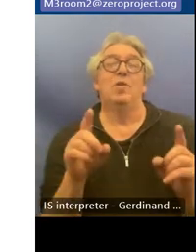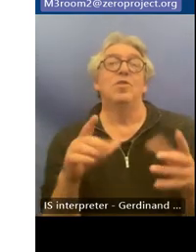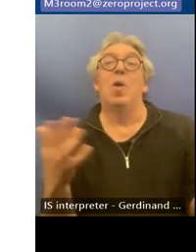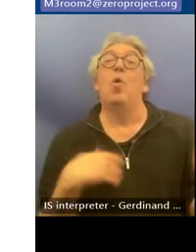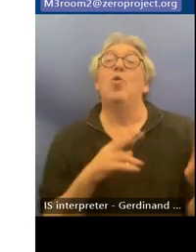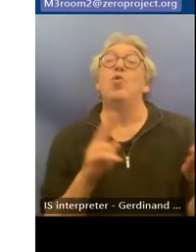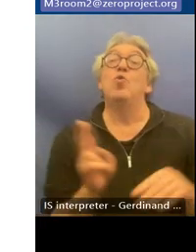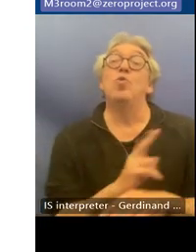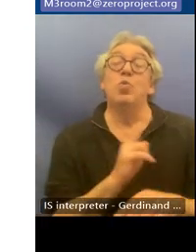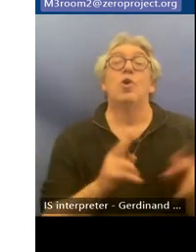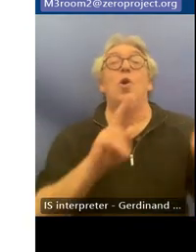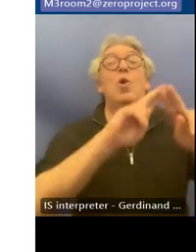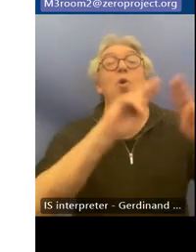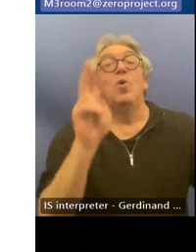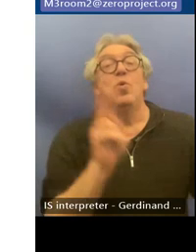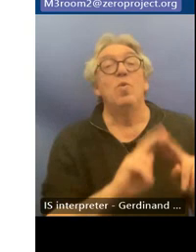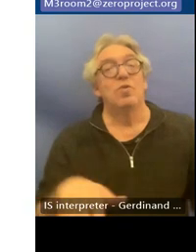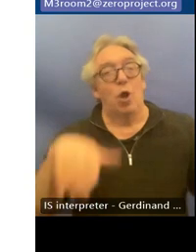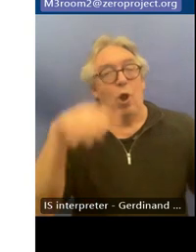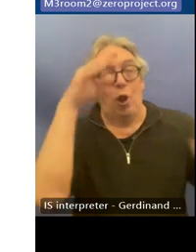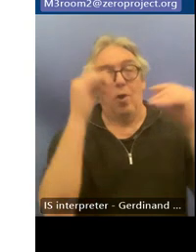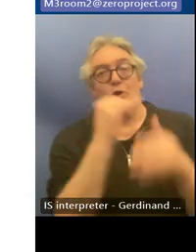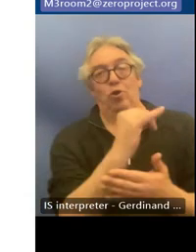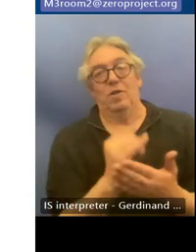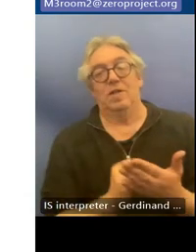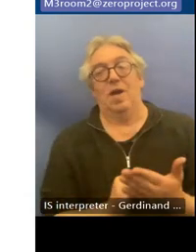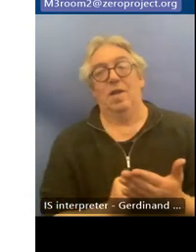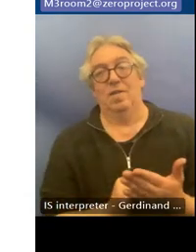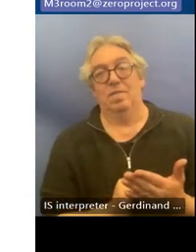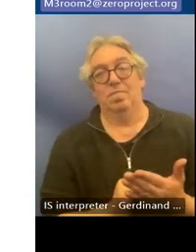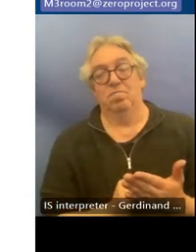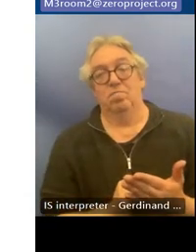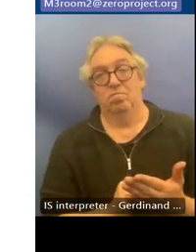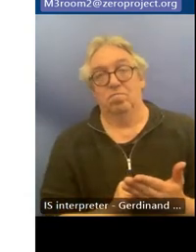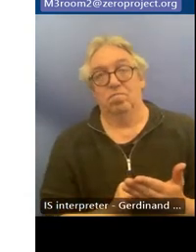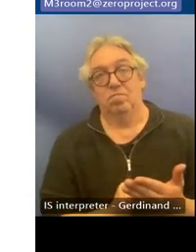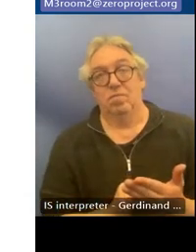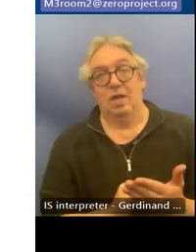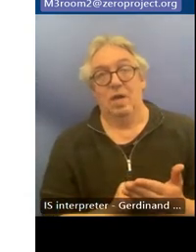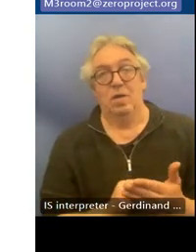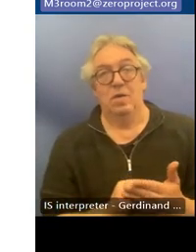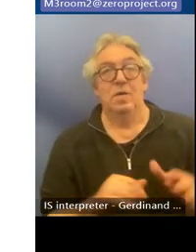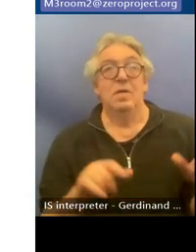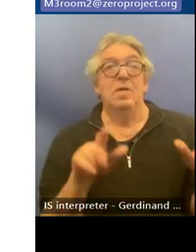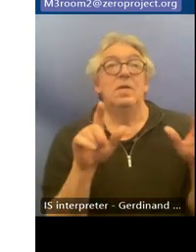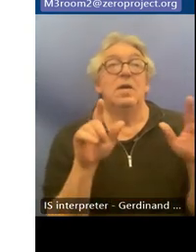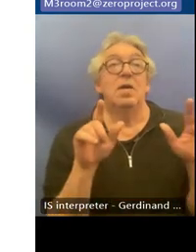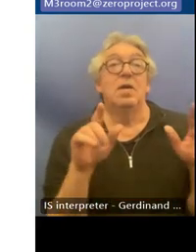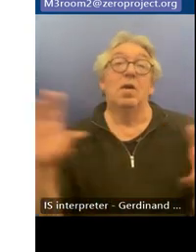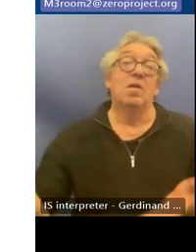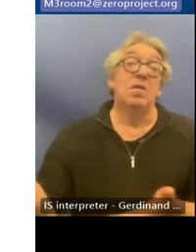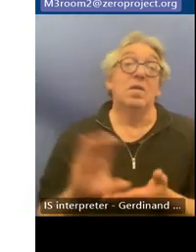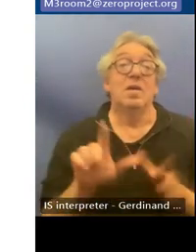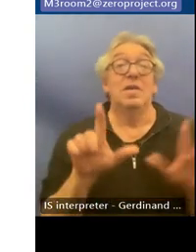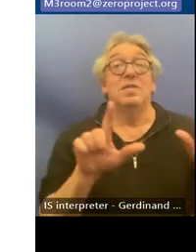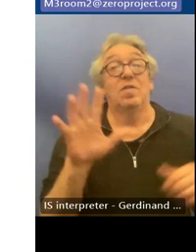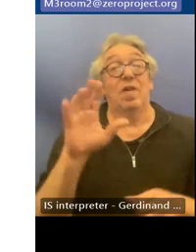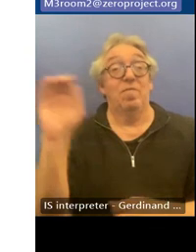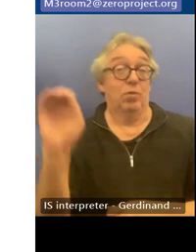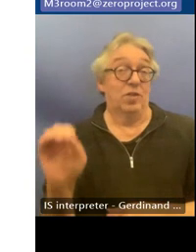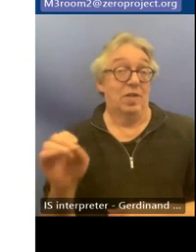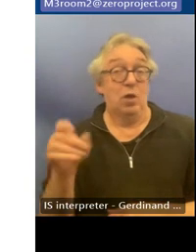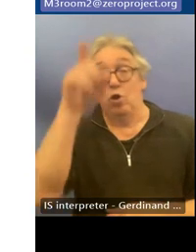learning. It has been found for the 75% of the German Federal Ministry of Economic